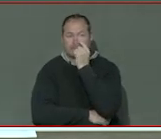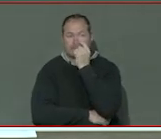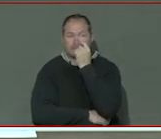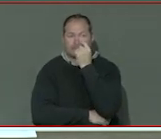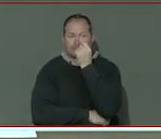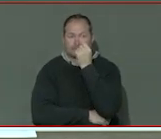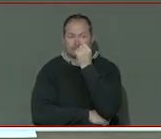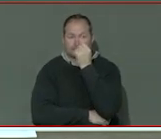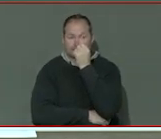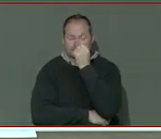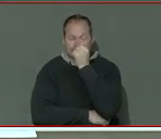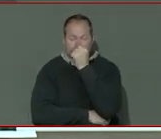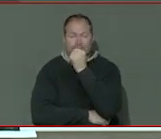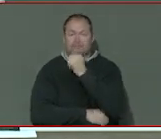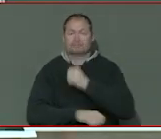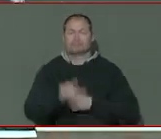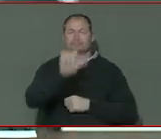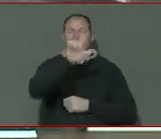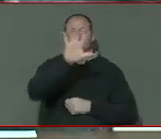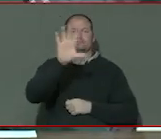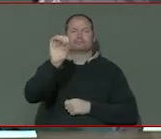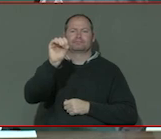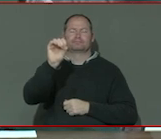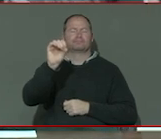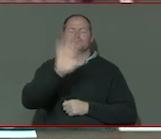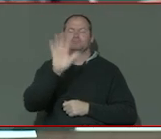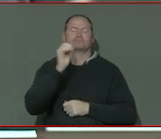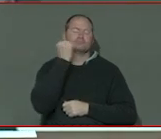7,000, not 7,500, sorry.